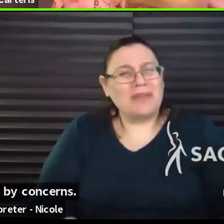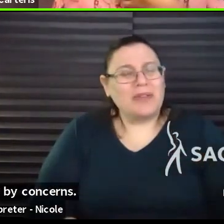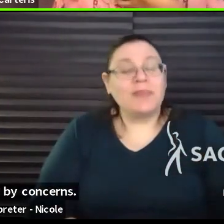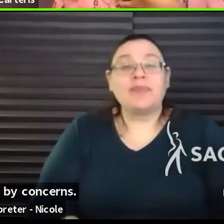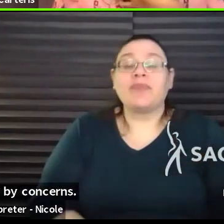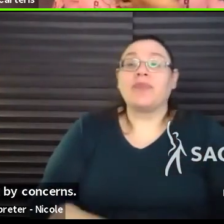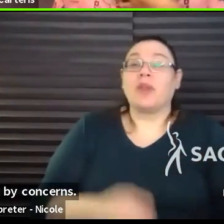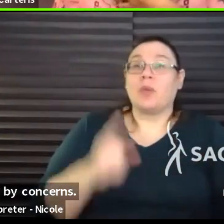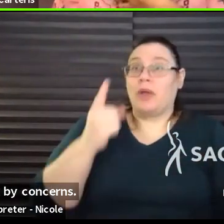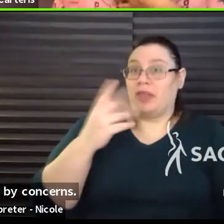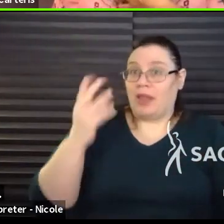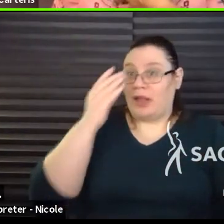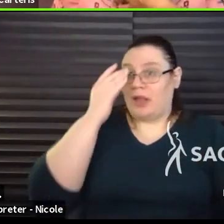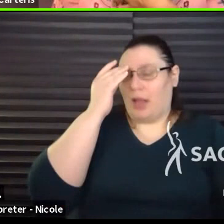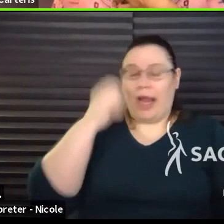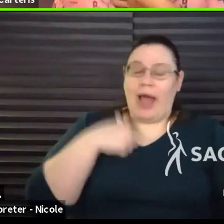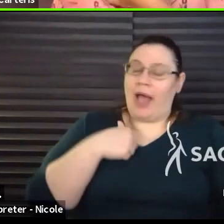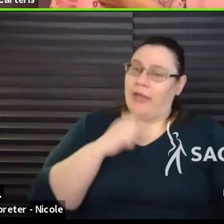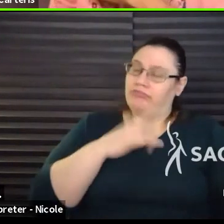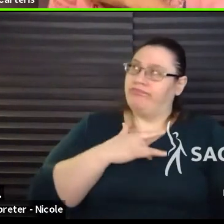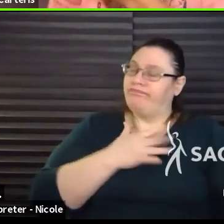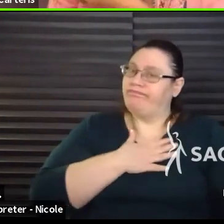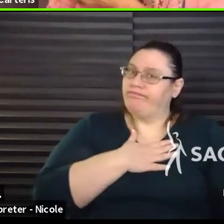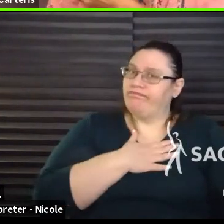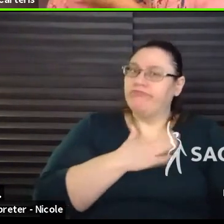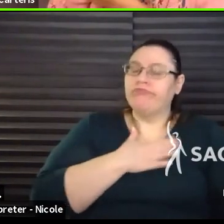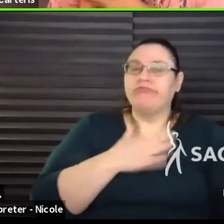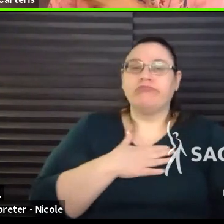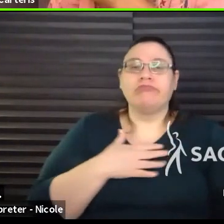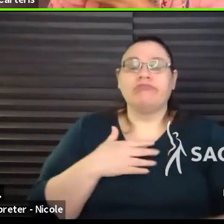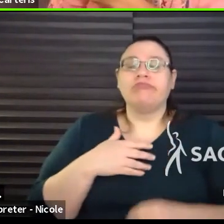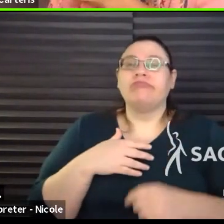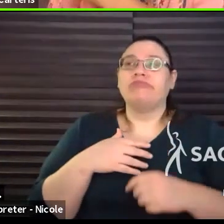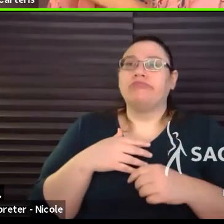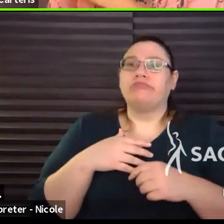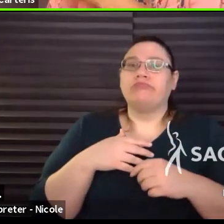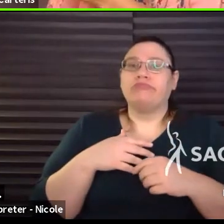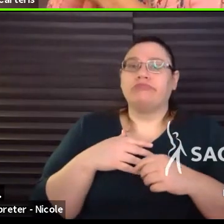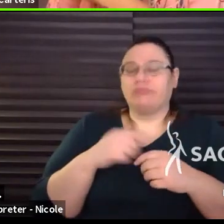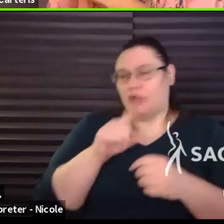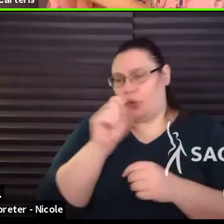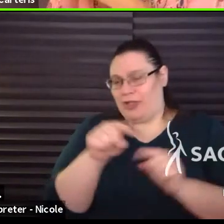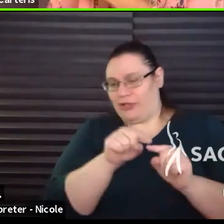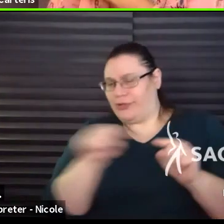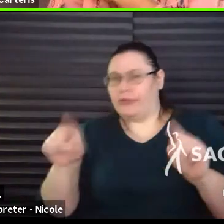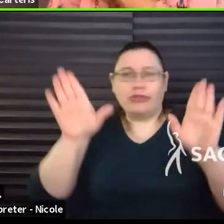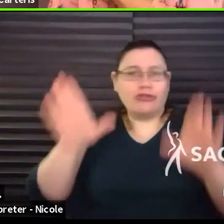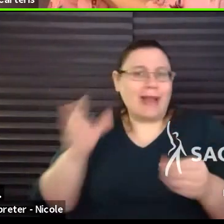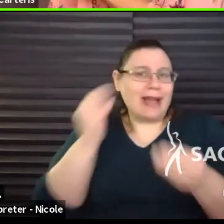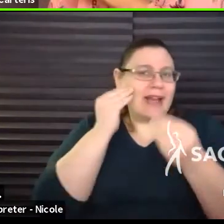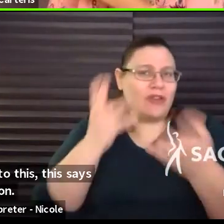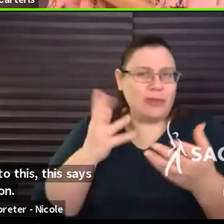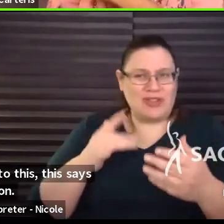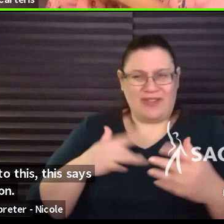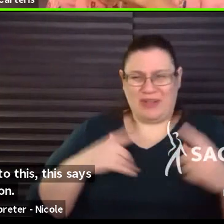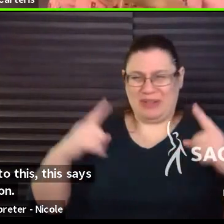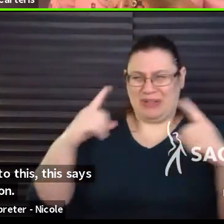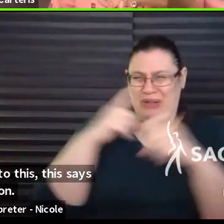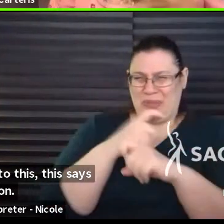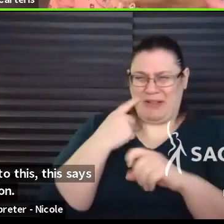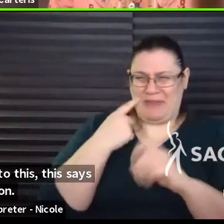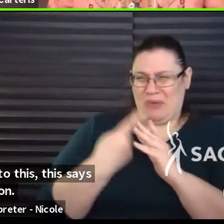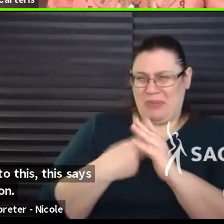things, and I relate to this actually. So has been it says this is great info. It feels complicated for beginners,